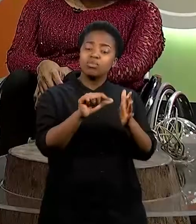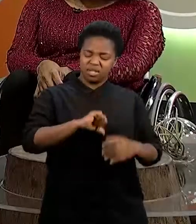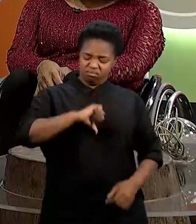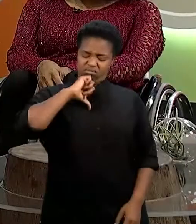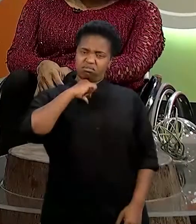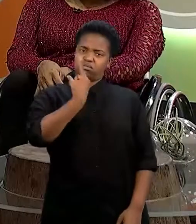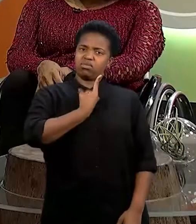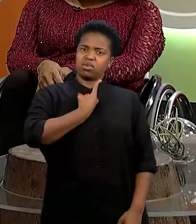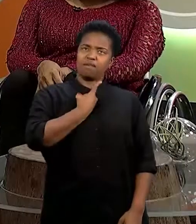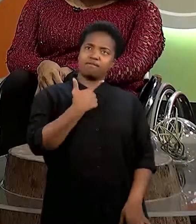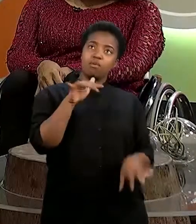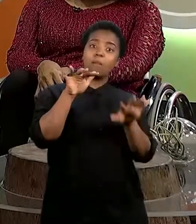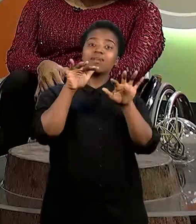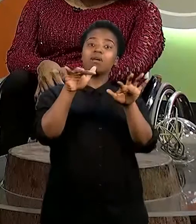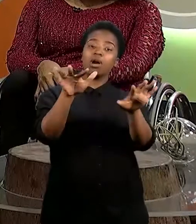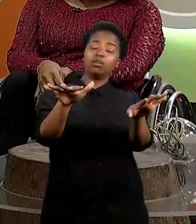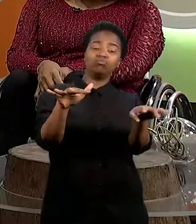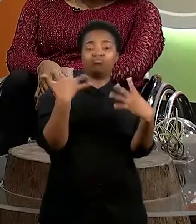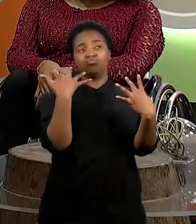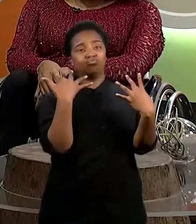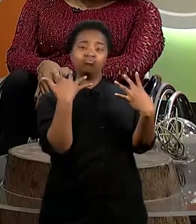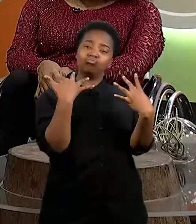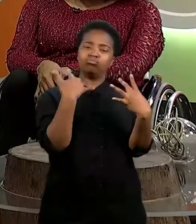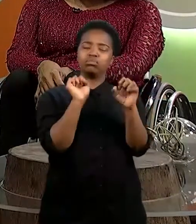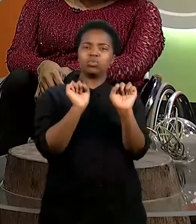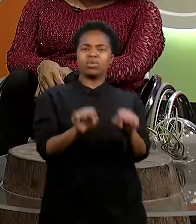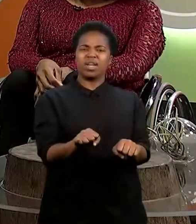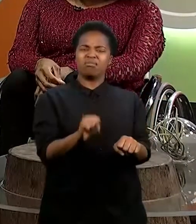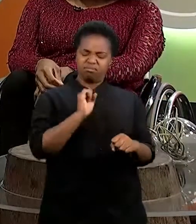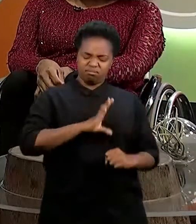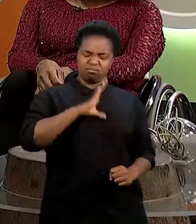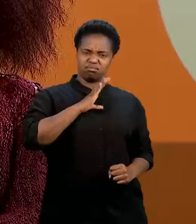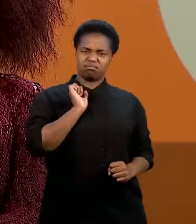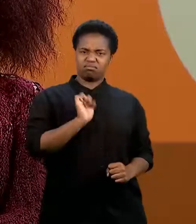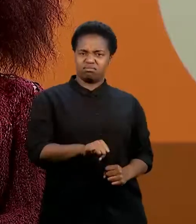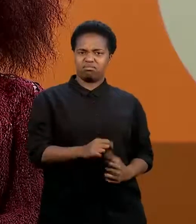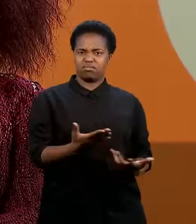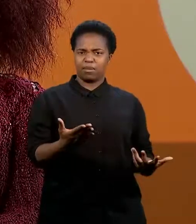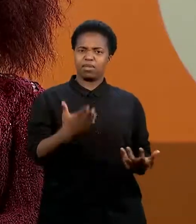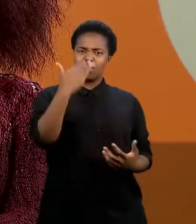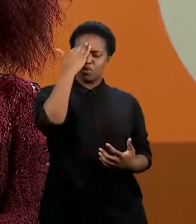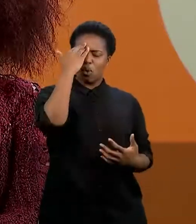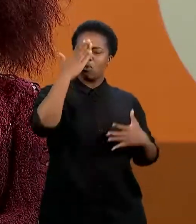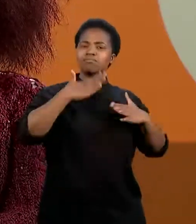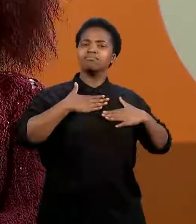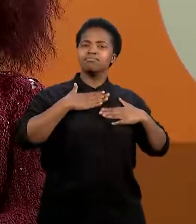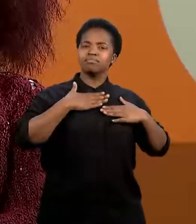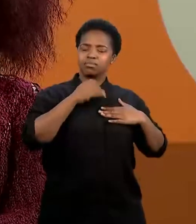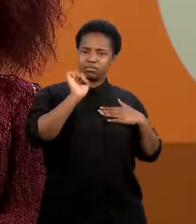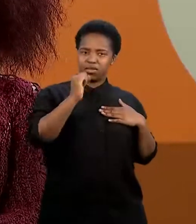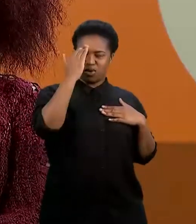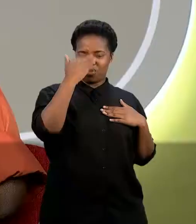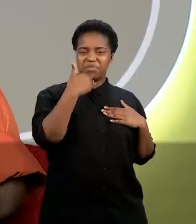You must feel gore, you know what, the world is watching, or whoever is gonna be watching, or whoever you're gonna meet with, they need to know you. It must be